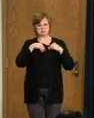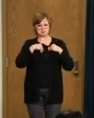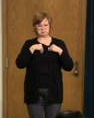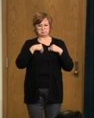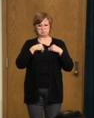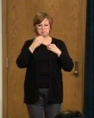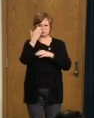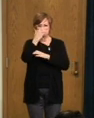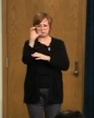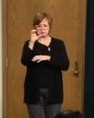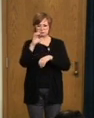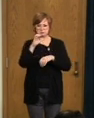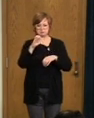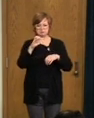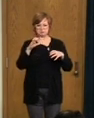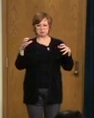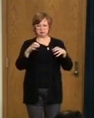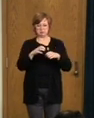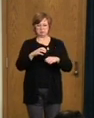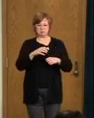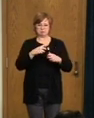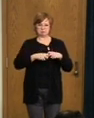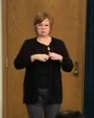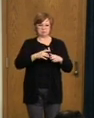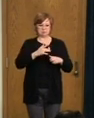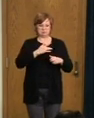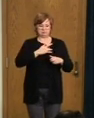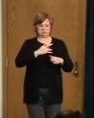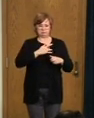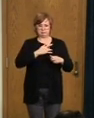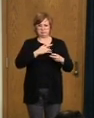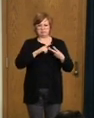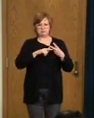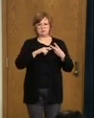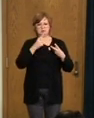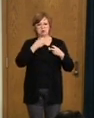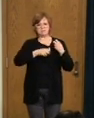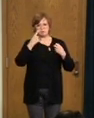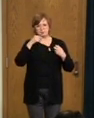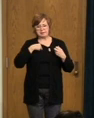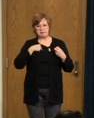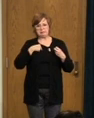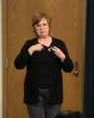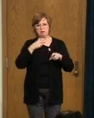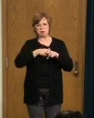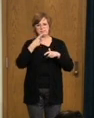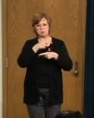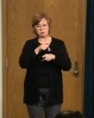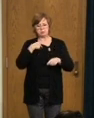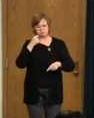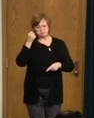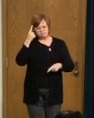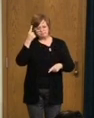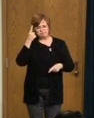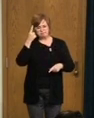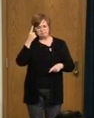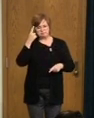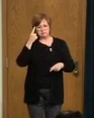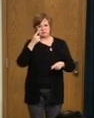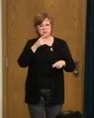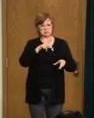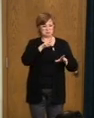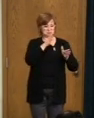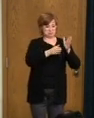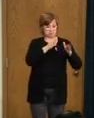individuals, for myself as individuals. I know it's a bitter pill for Saskatchewan people and Saskatchewan families. I